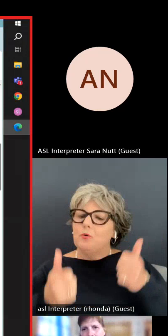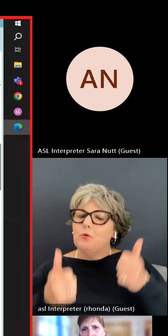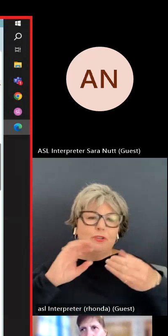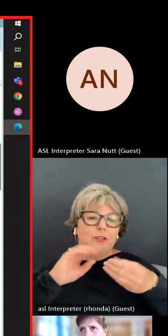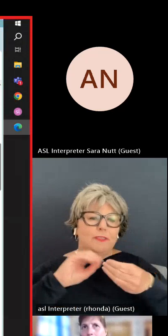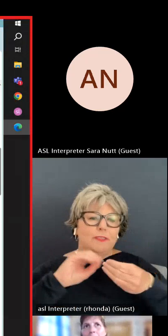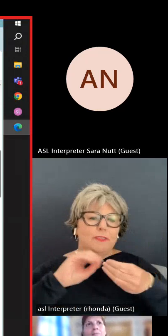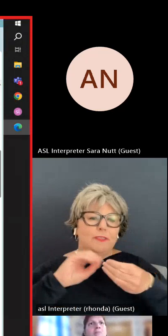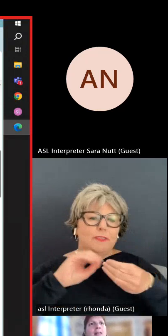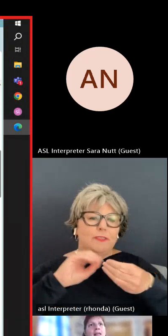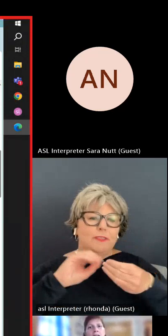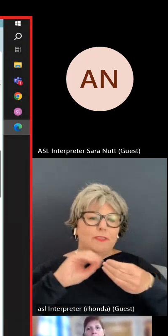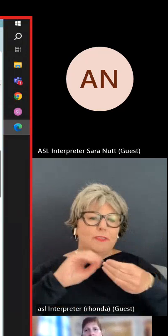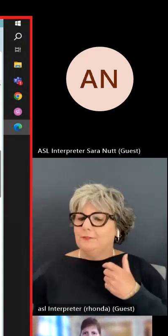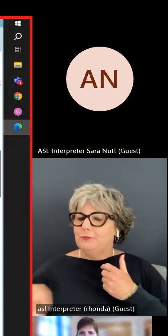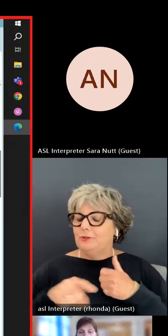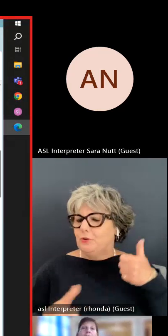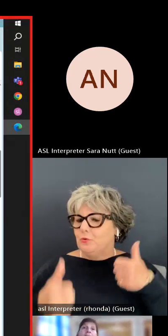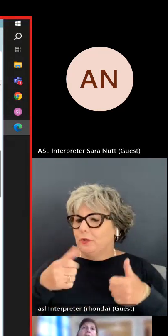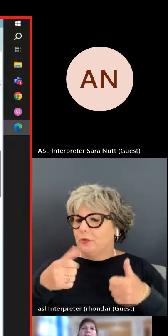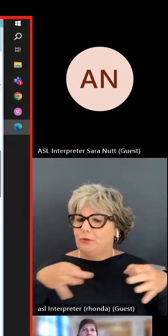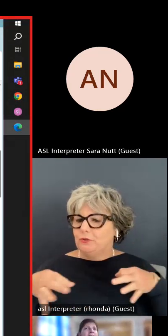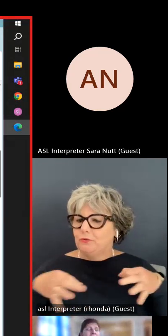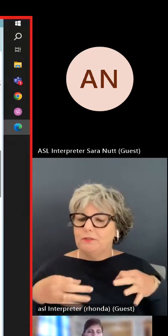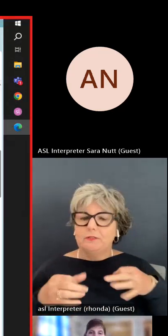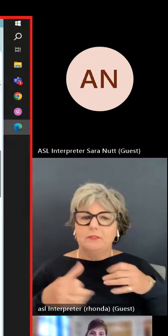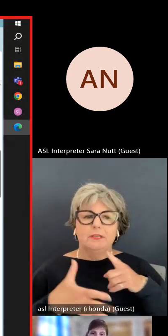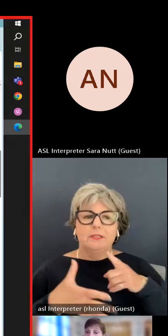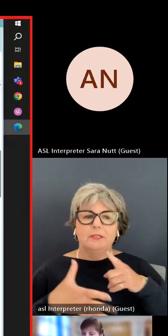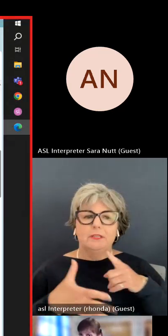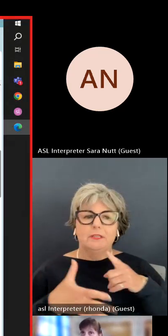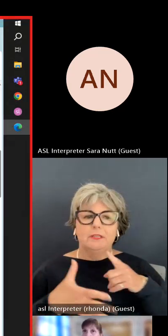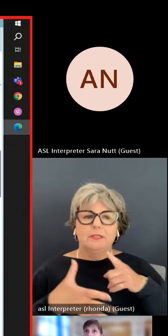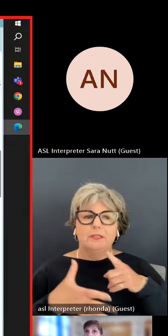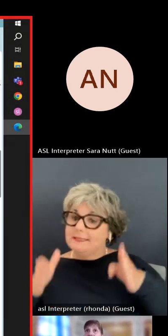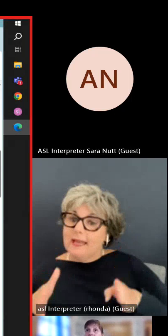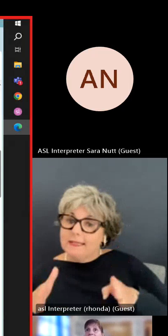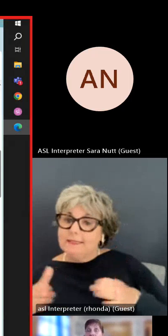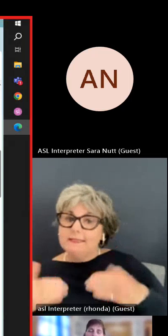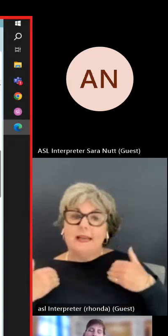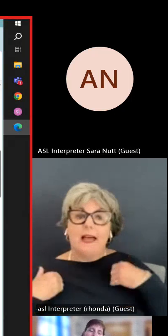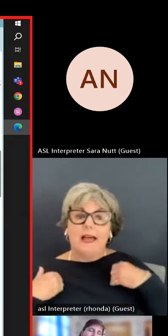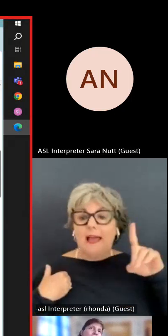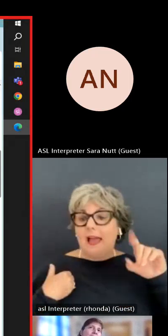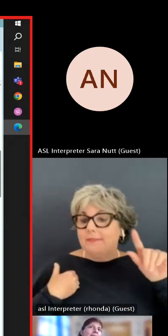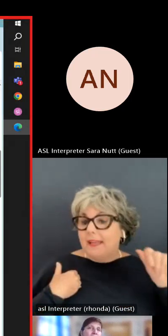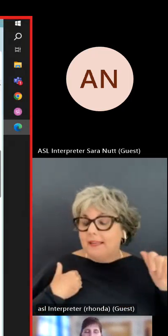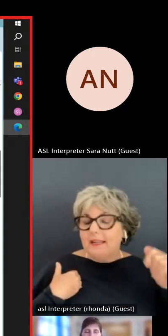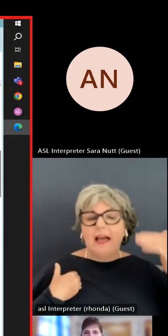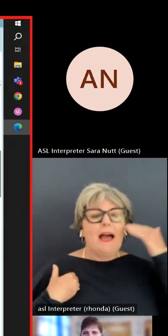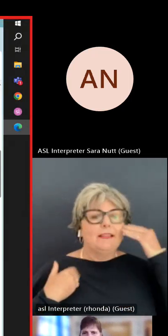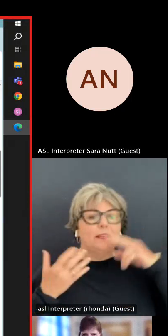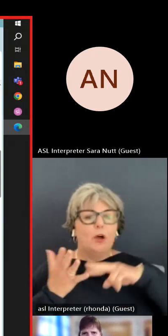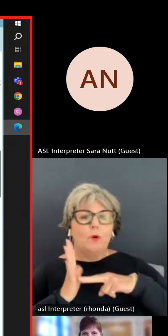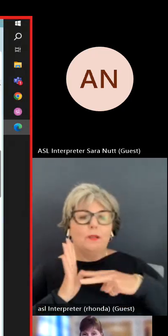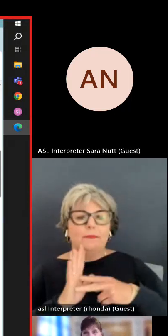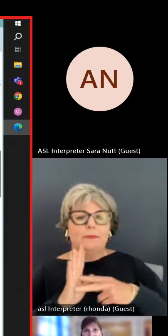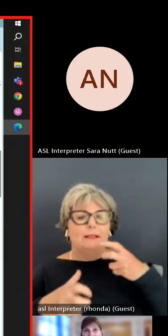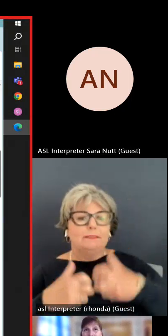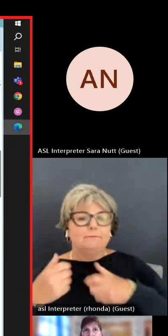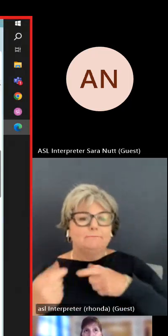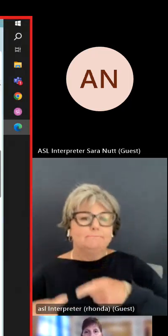best describe you. Number one, I am a scientist. I have data. I know what it means, but I have difficulty